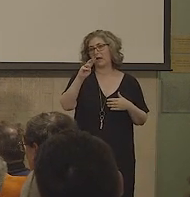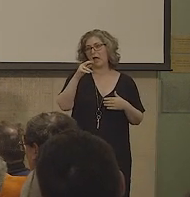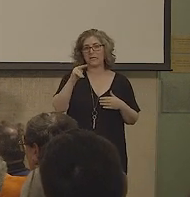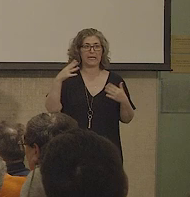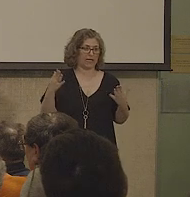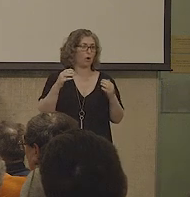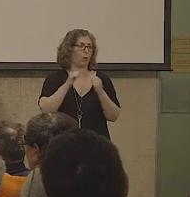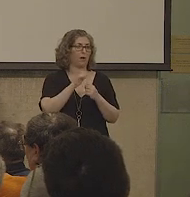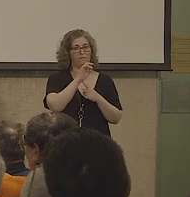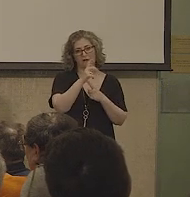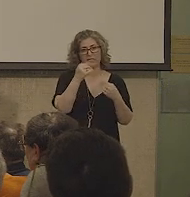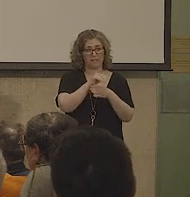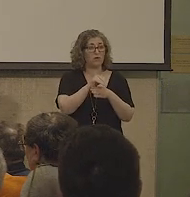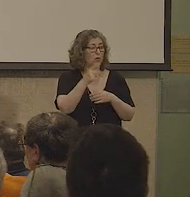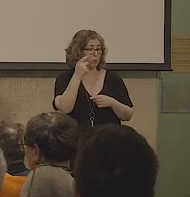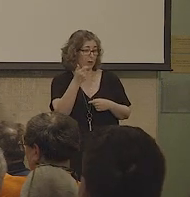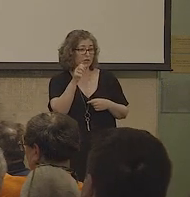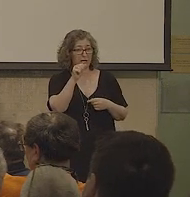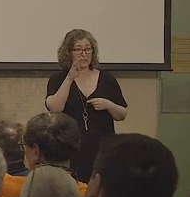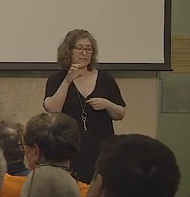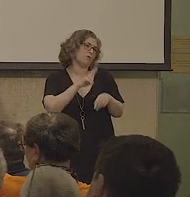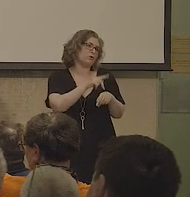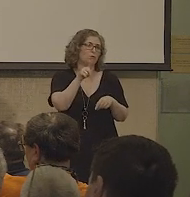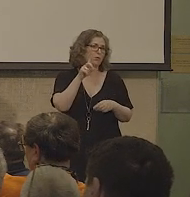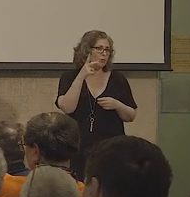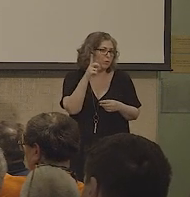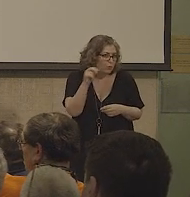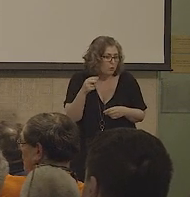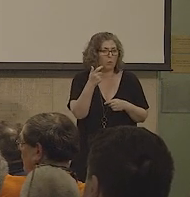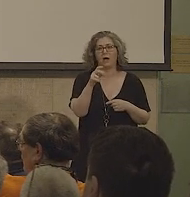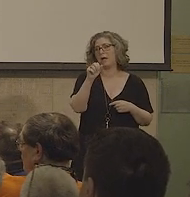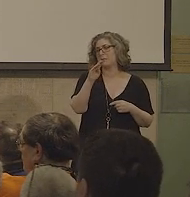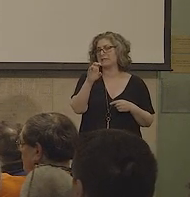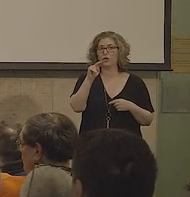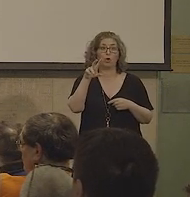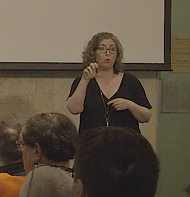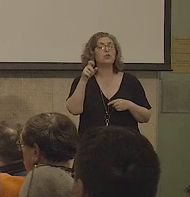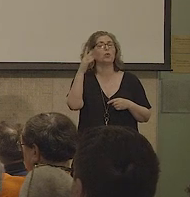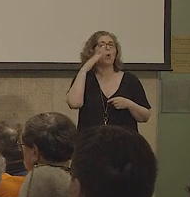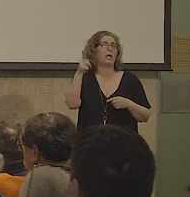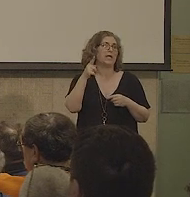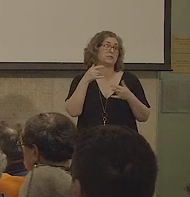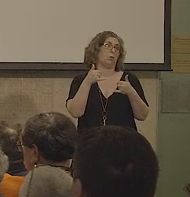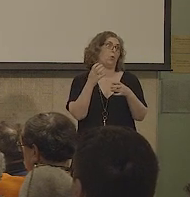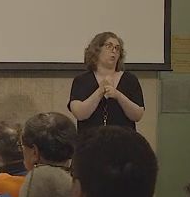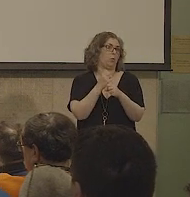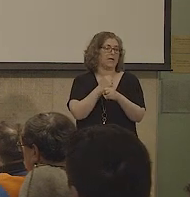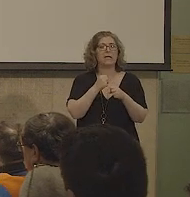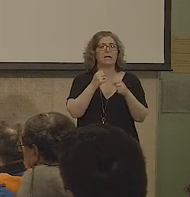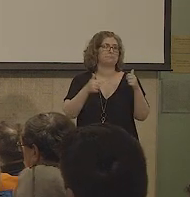this evening. If you watch ABC News, and of course you all do, you know Matt is the network's award-winning chief